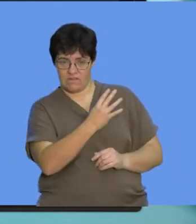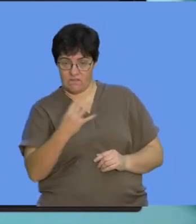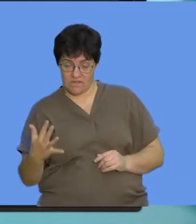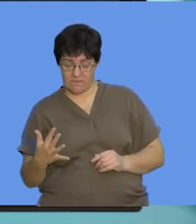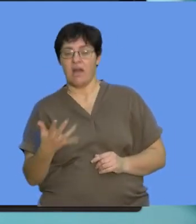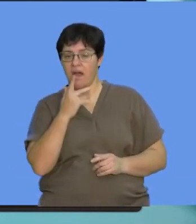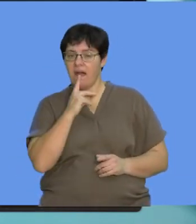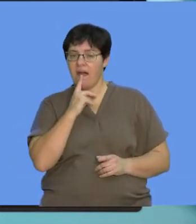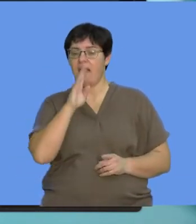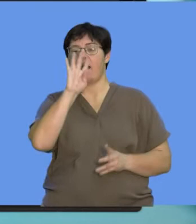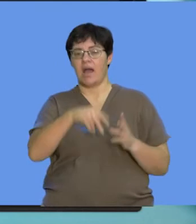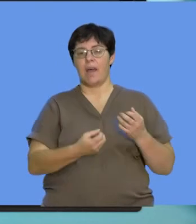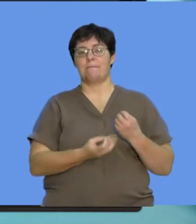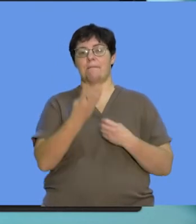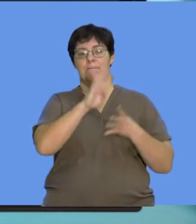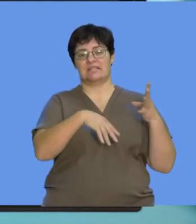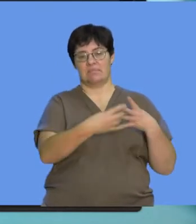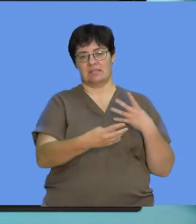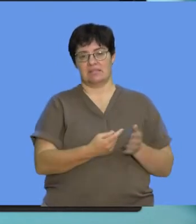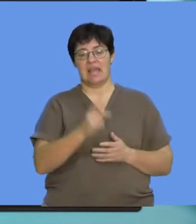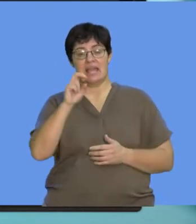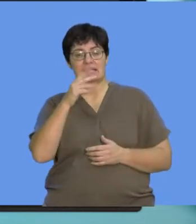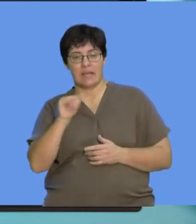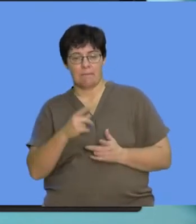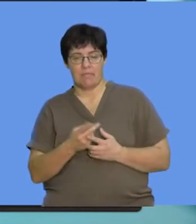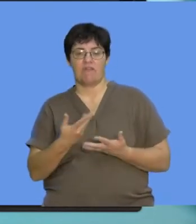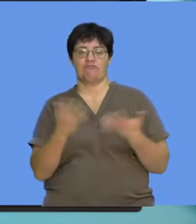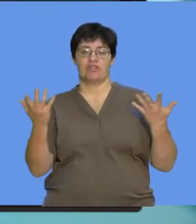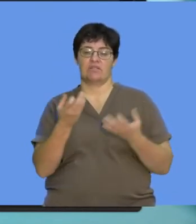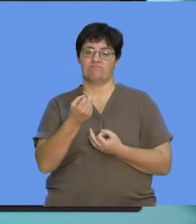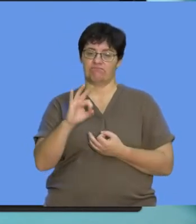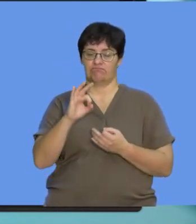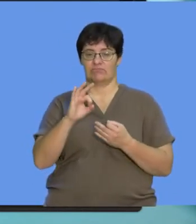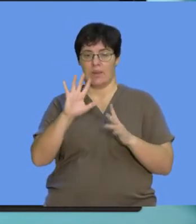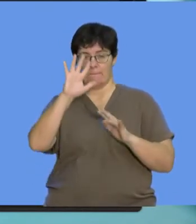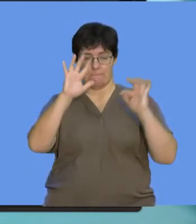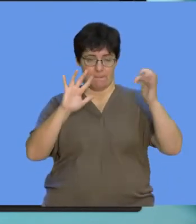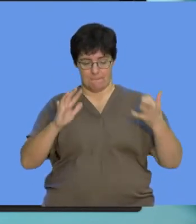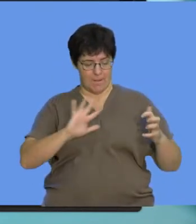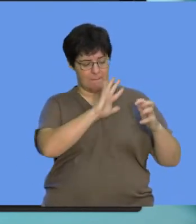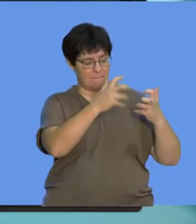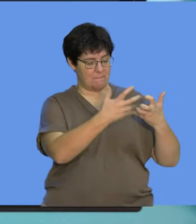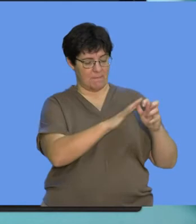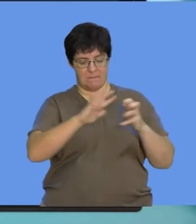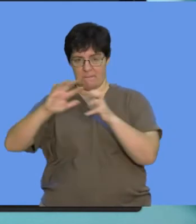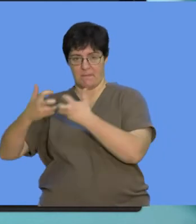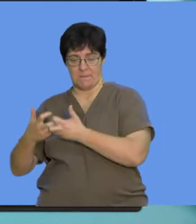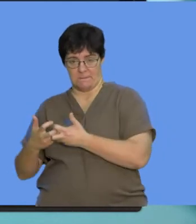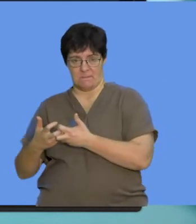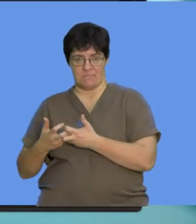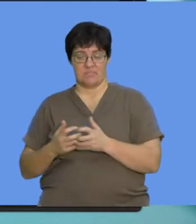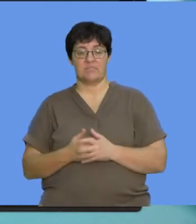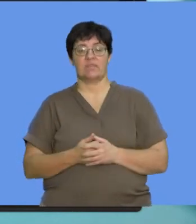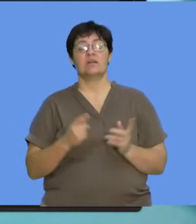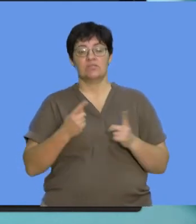the important processes of how the templates form, the enzymes bring in the free nucleotides to base